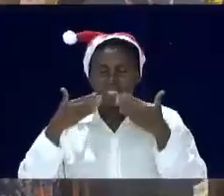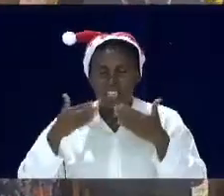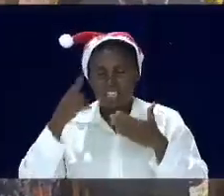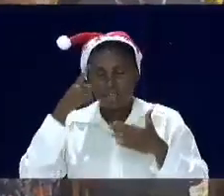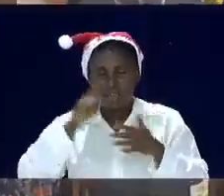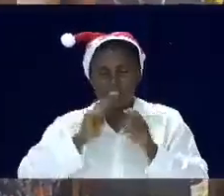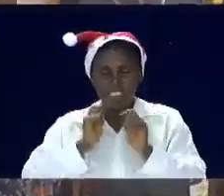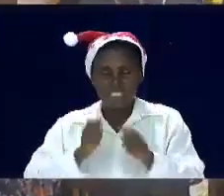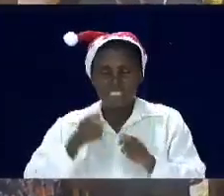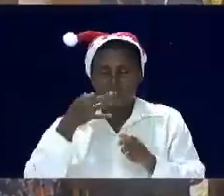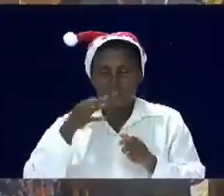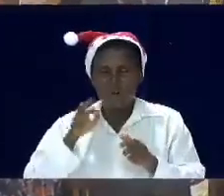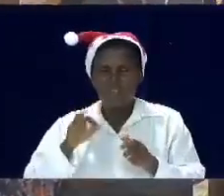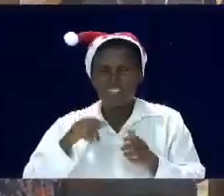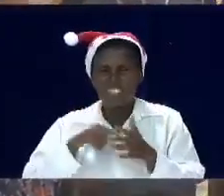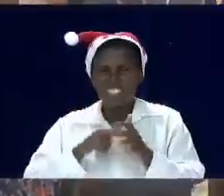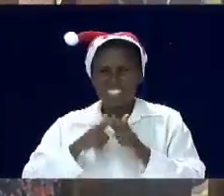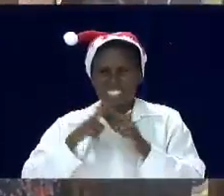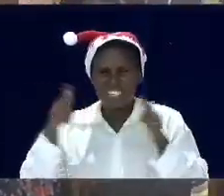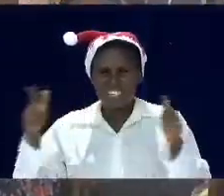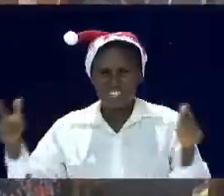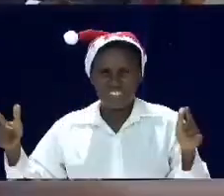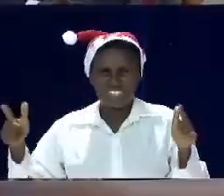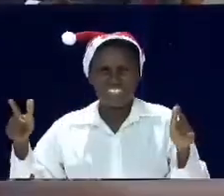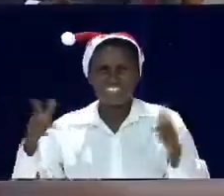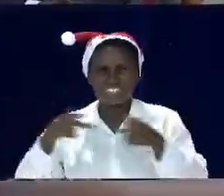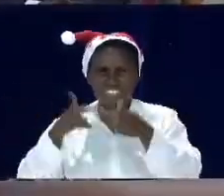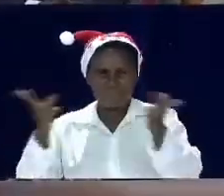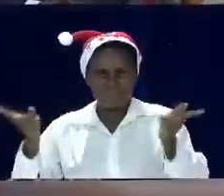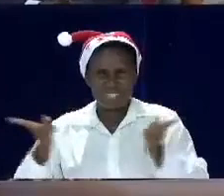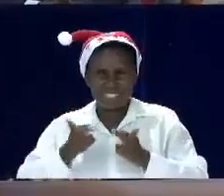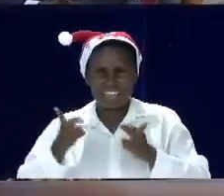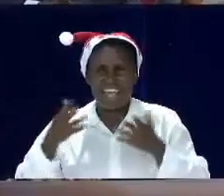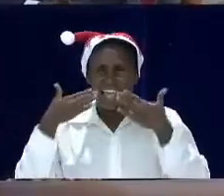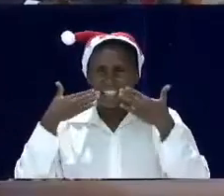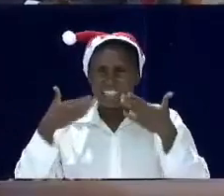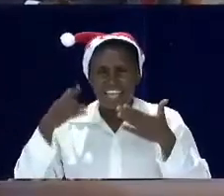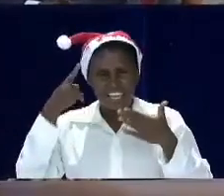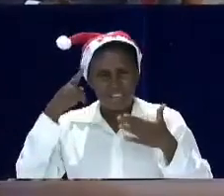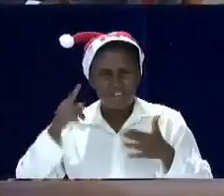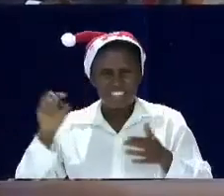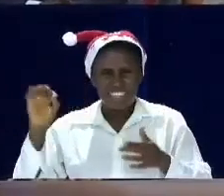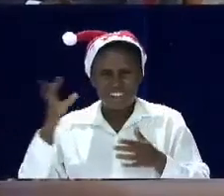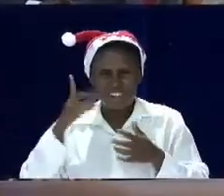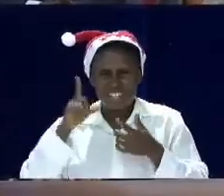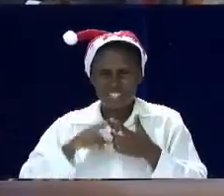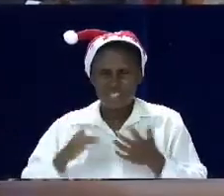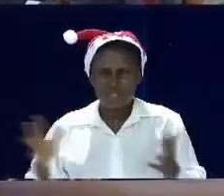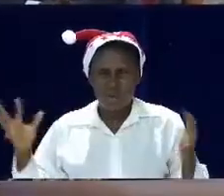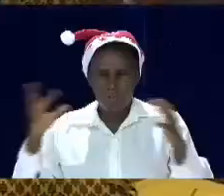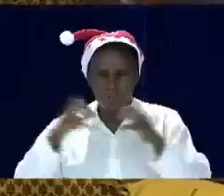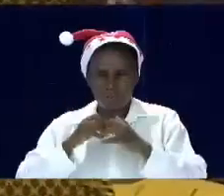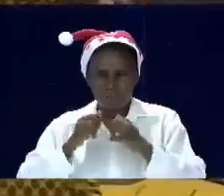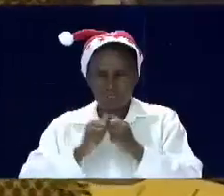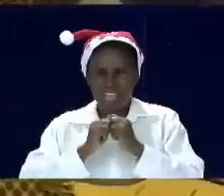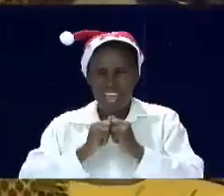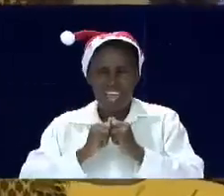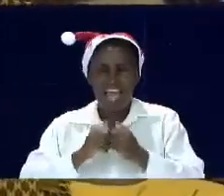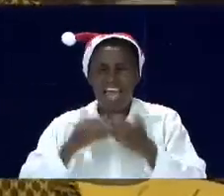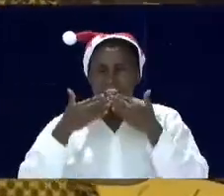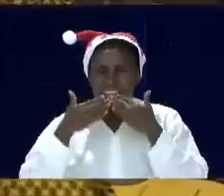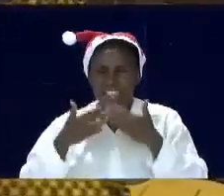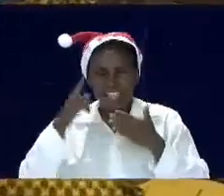great auditorium. Thank you for a place to gather like this. Thank you for the spreading